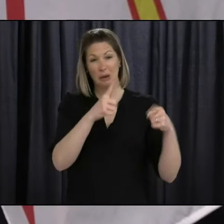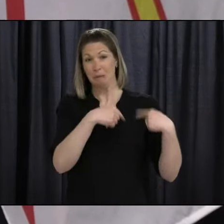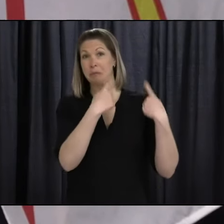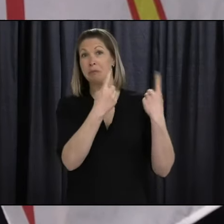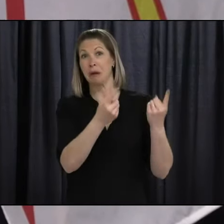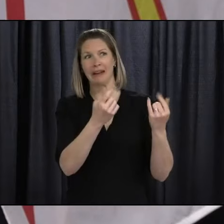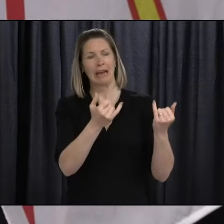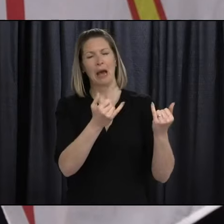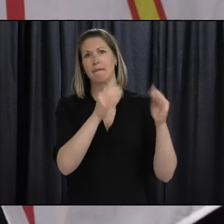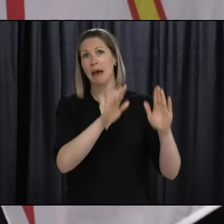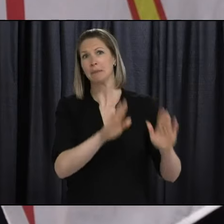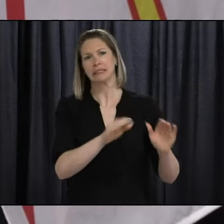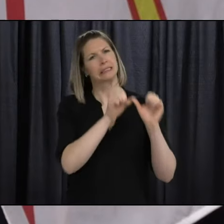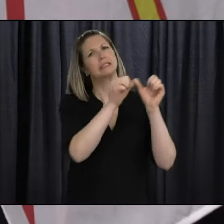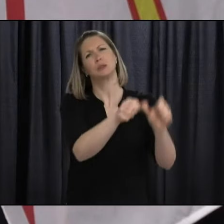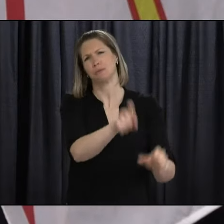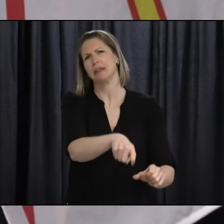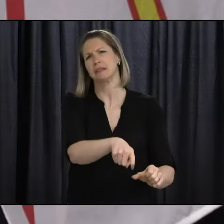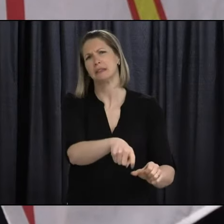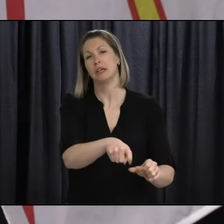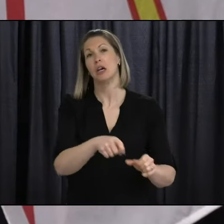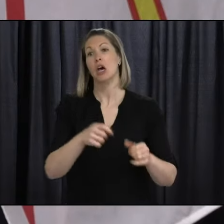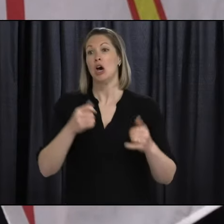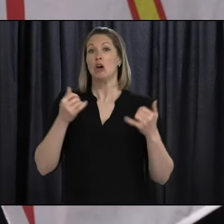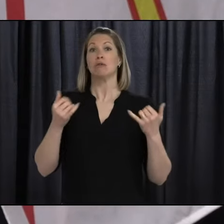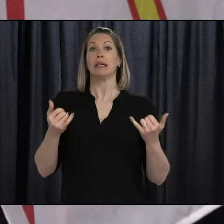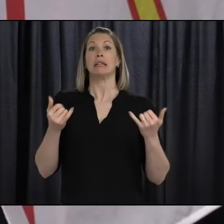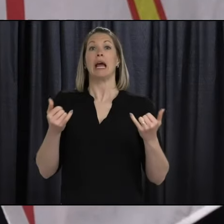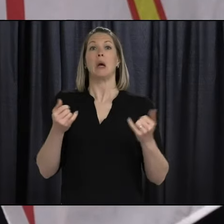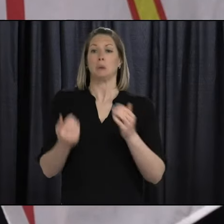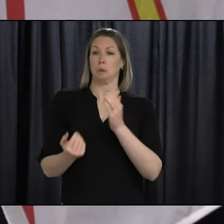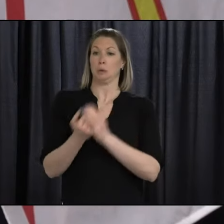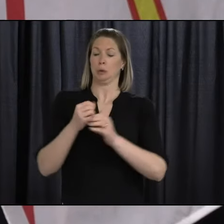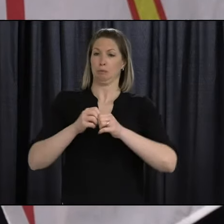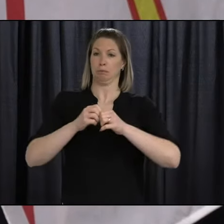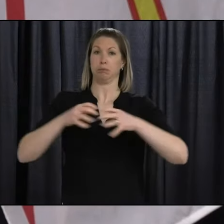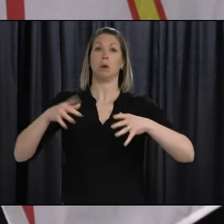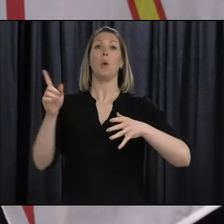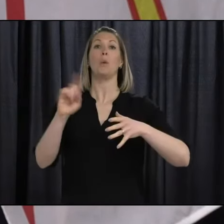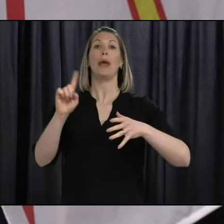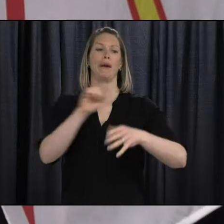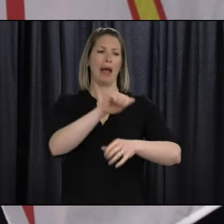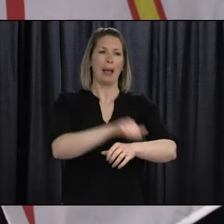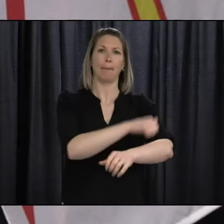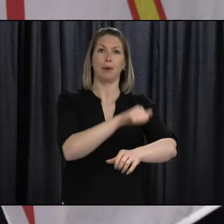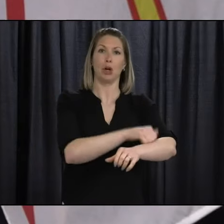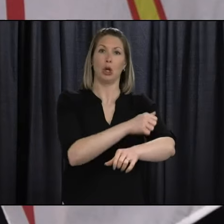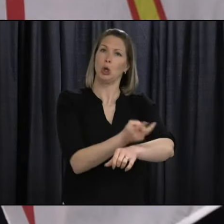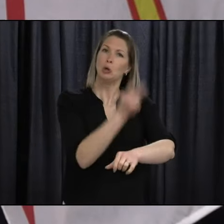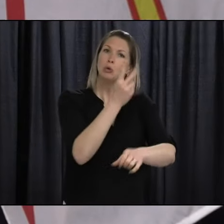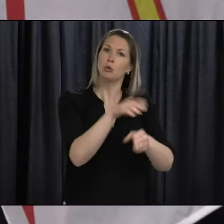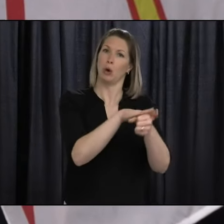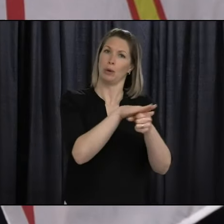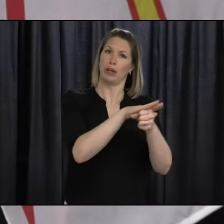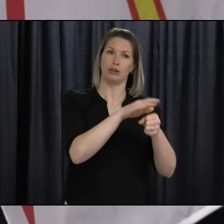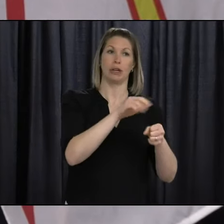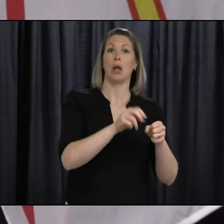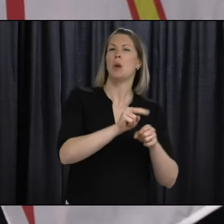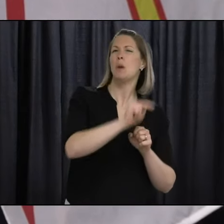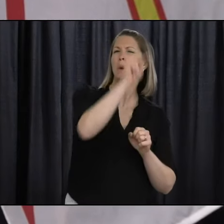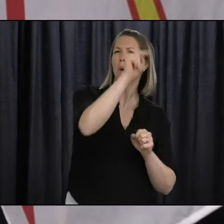of COVID-19 at the Horizon site of the Richardson Work Camp in Alberta. Workers from Newfoundland and Labrador who have recently returned